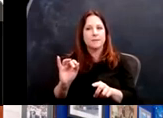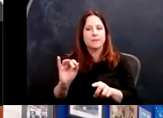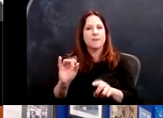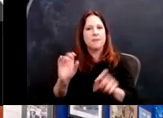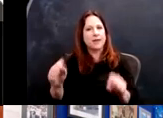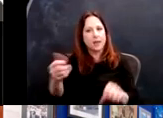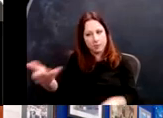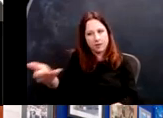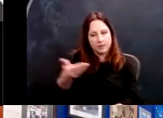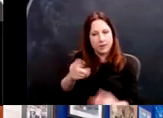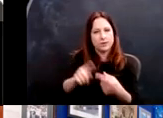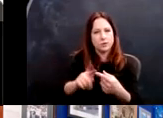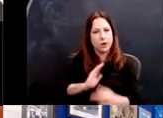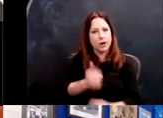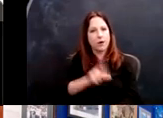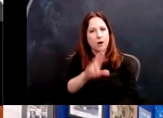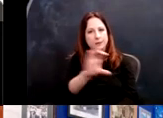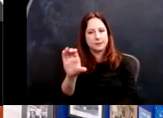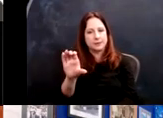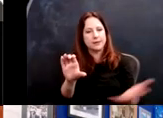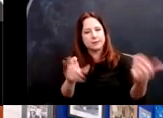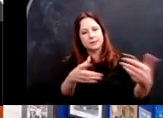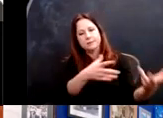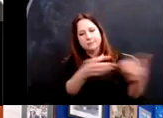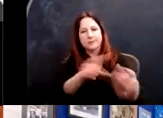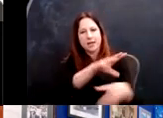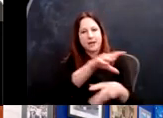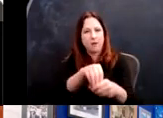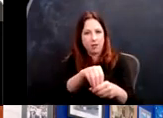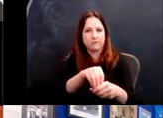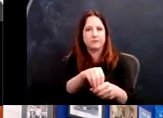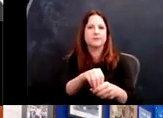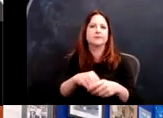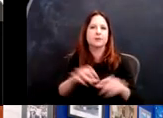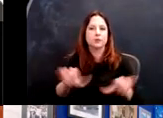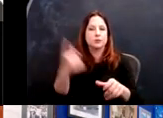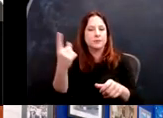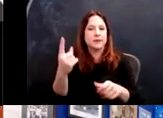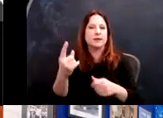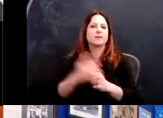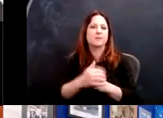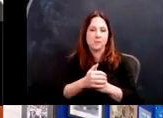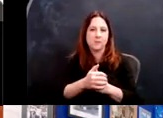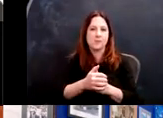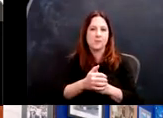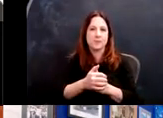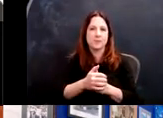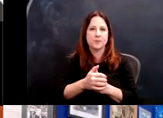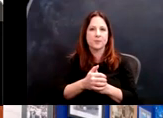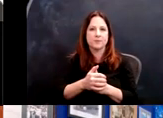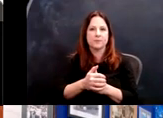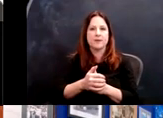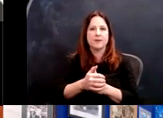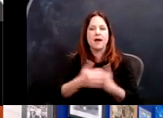recovery community centers and to get involved. And you know, I have you know, dozens and dozens